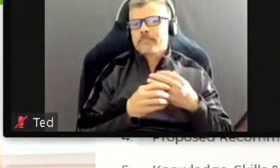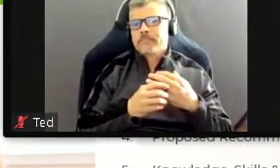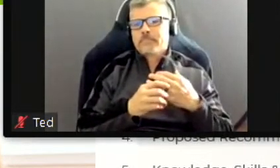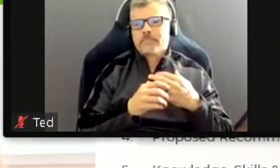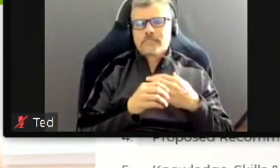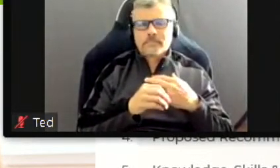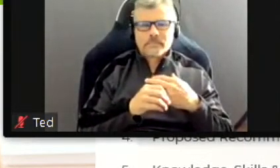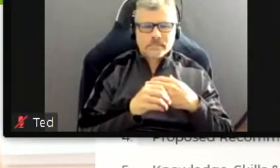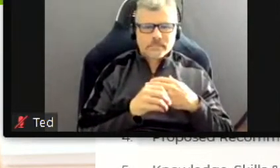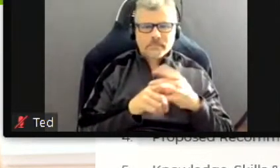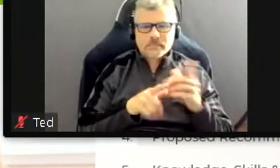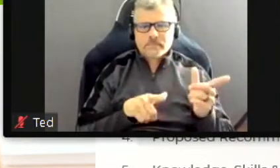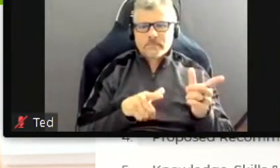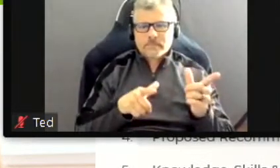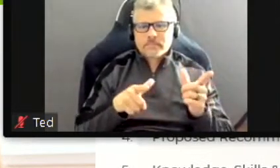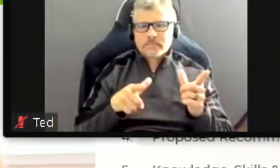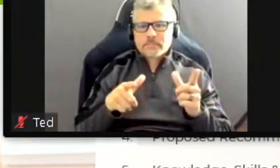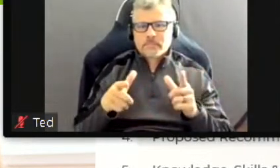Thank you. It's me.